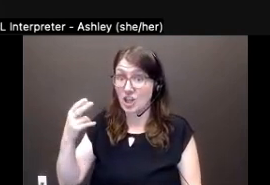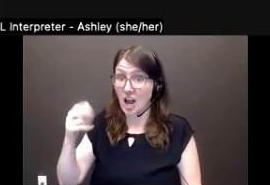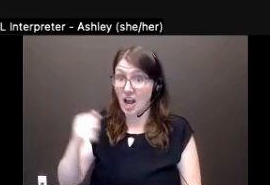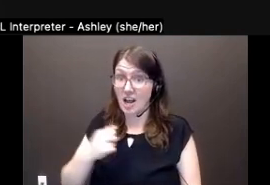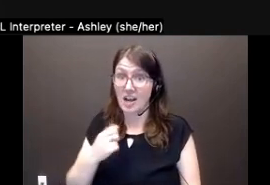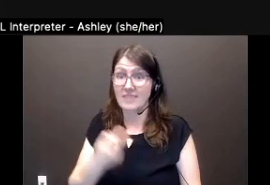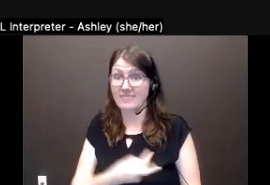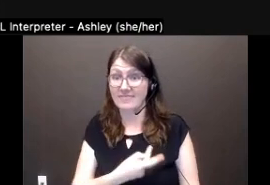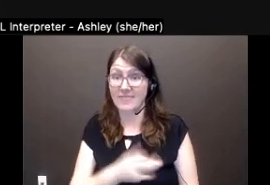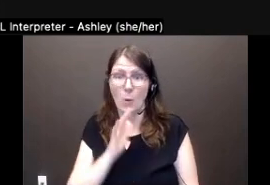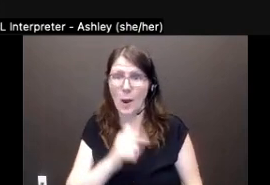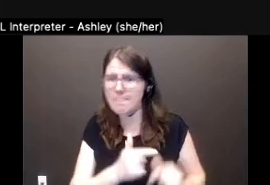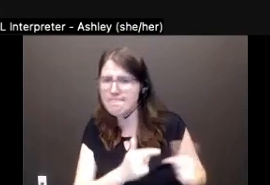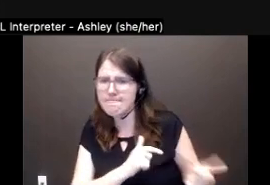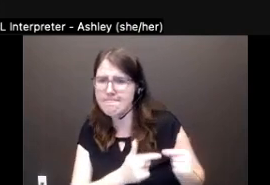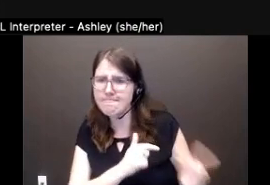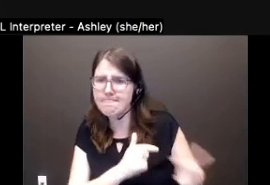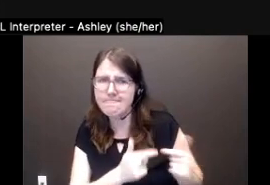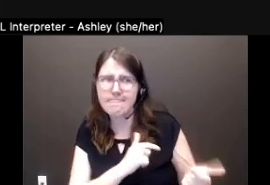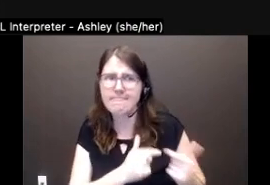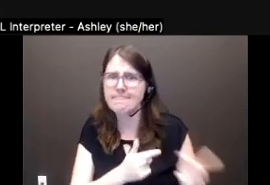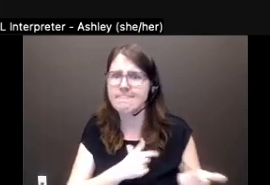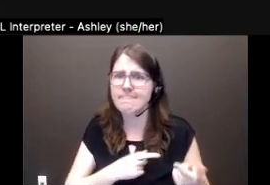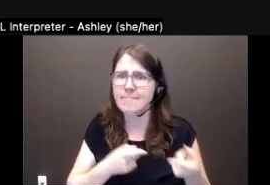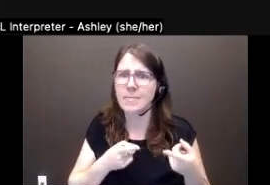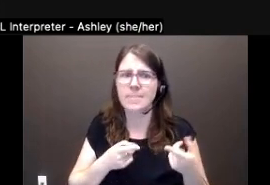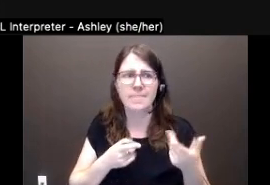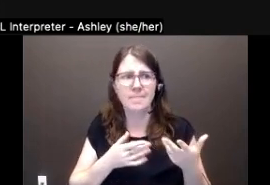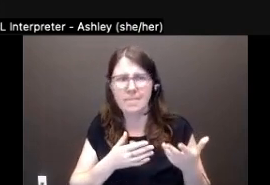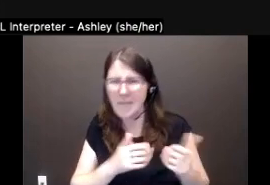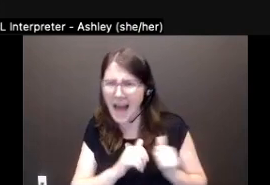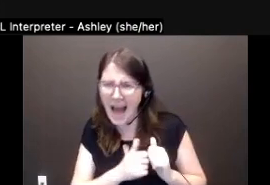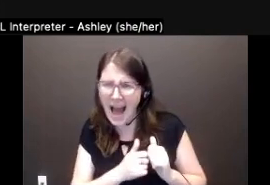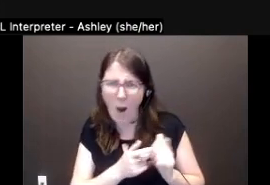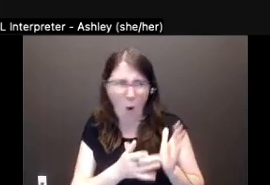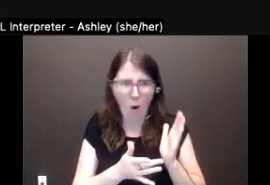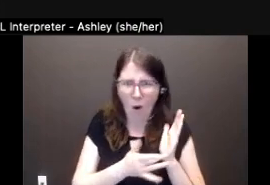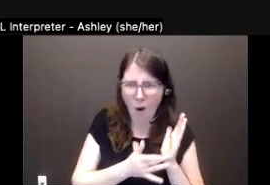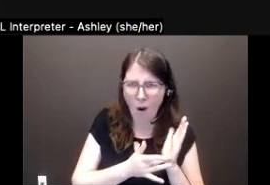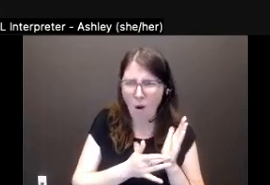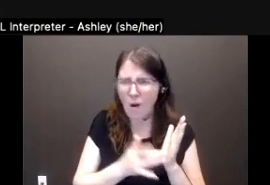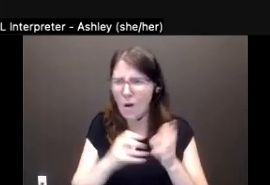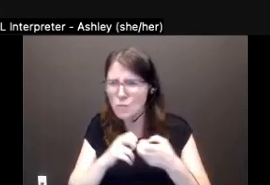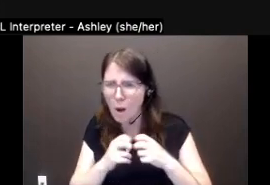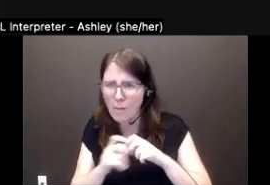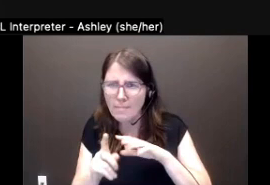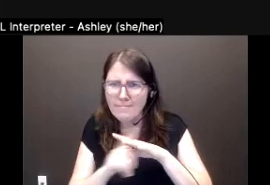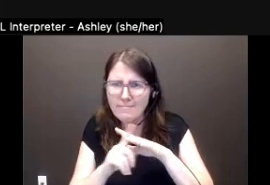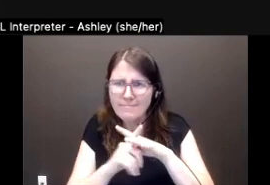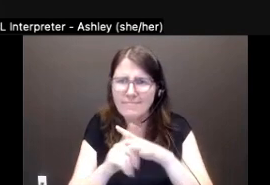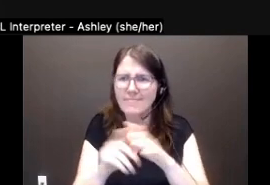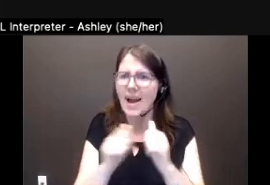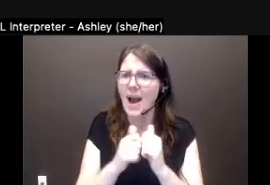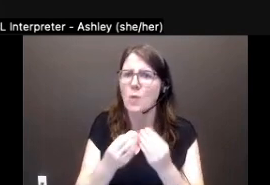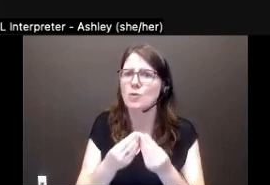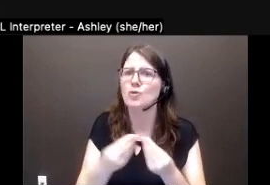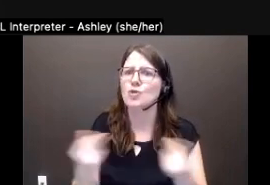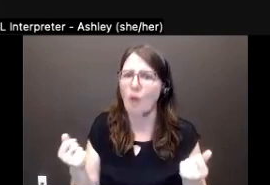sounds happening here, so let's try to clear it. So it was not only a challenge, it was